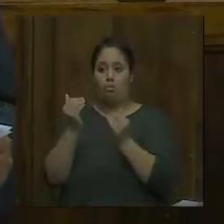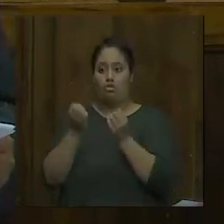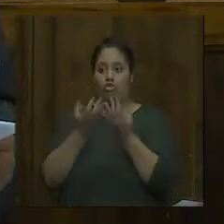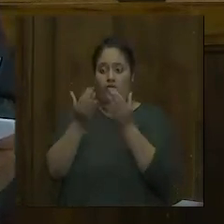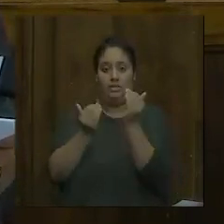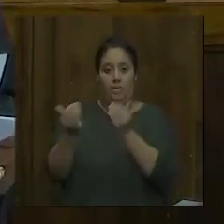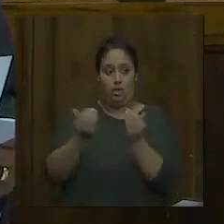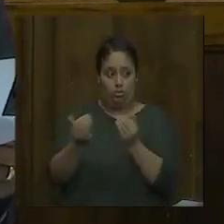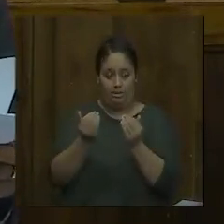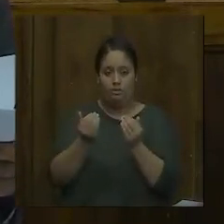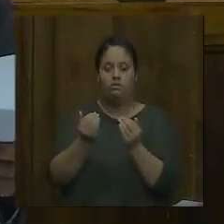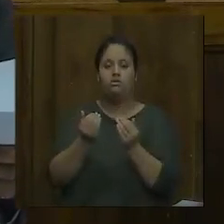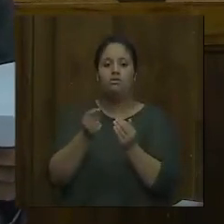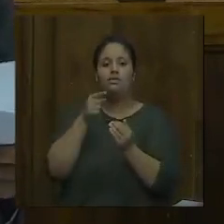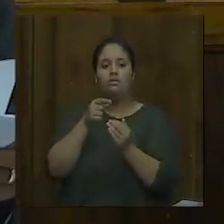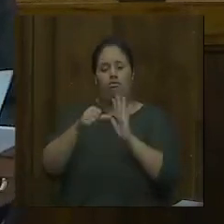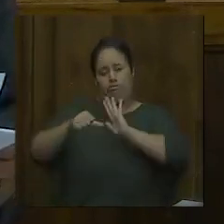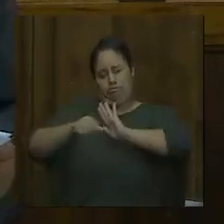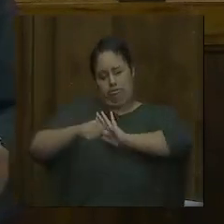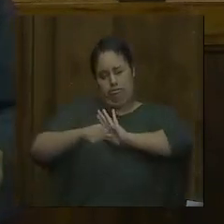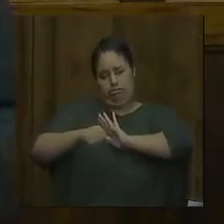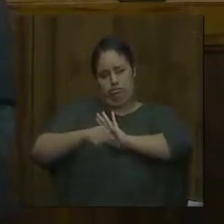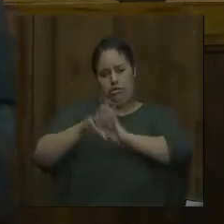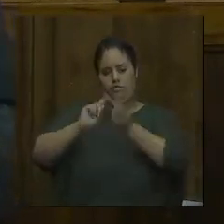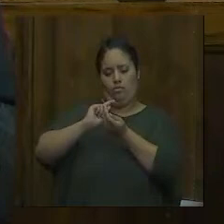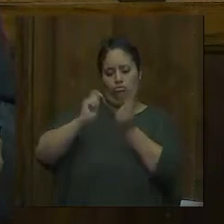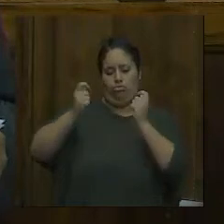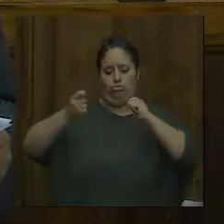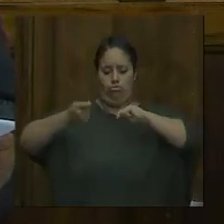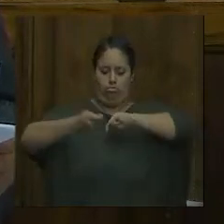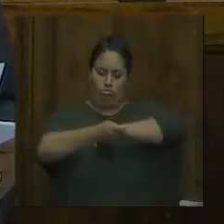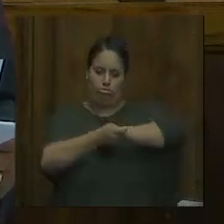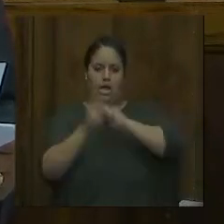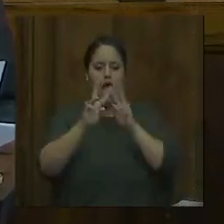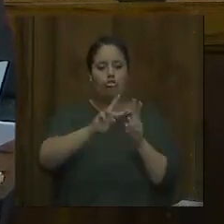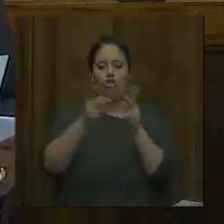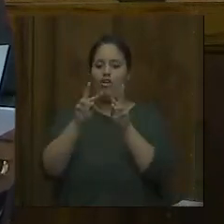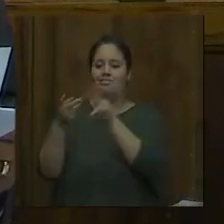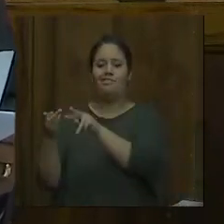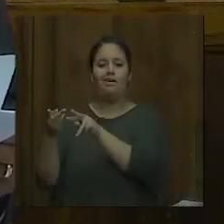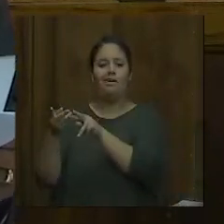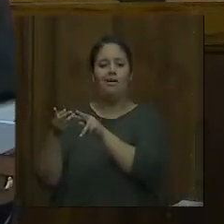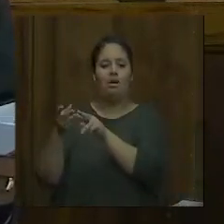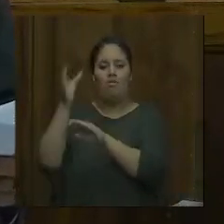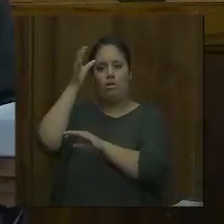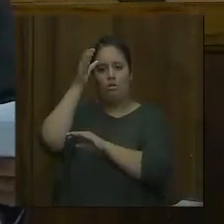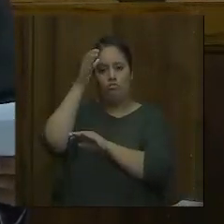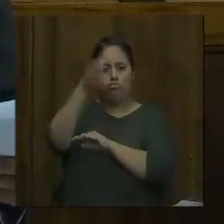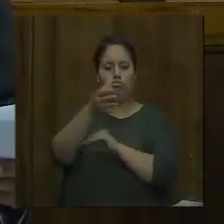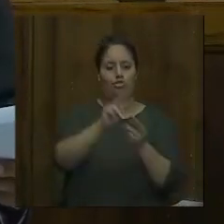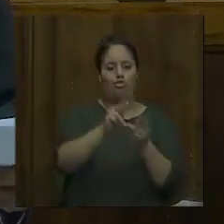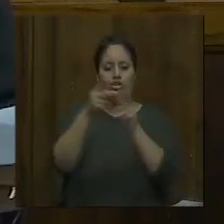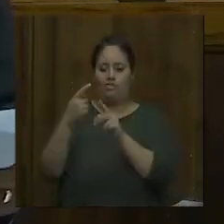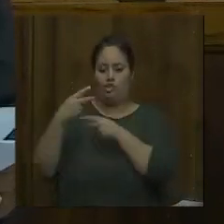archives, which are vital for the transformation and transferring of knowledge from one